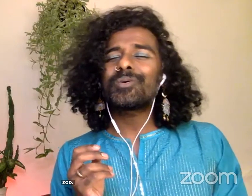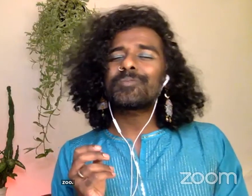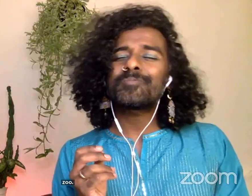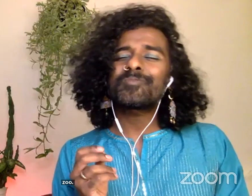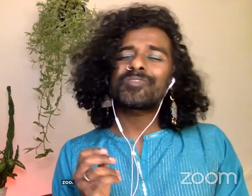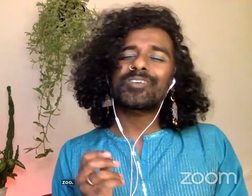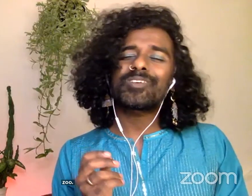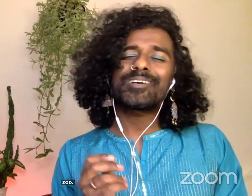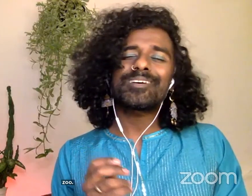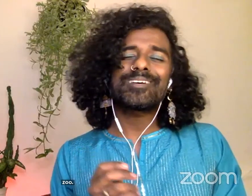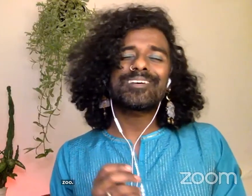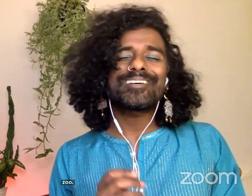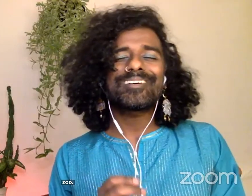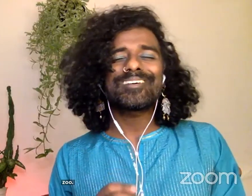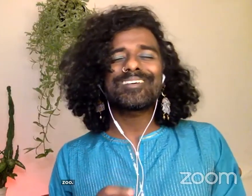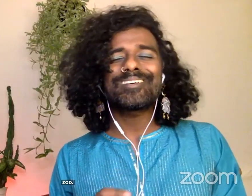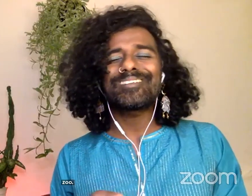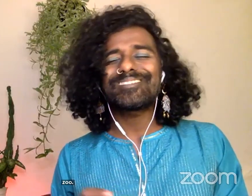zoom,